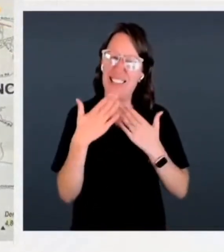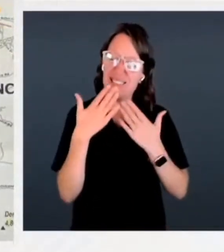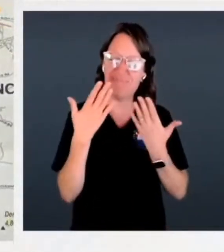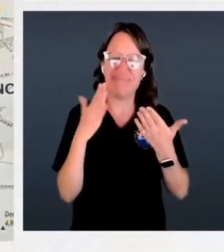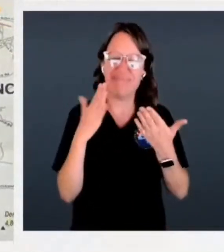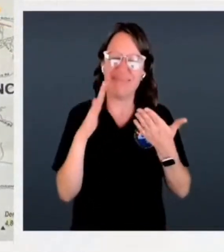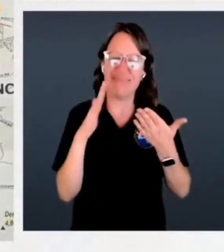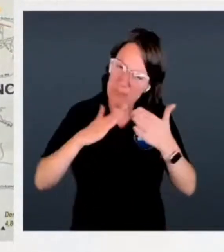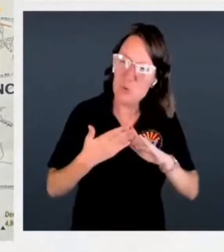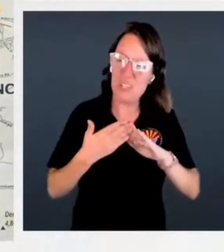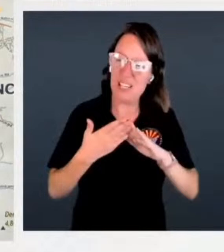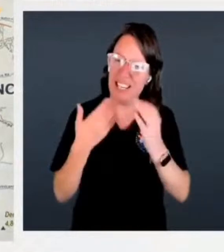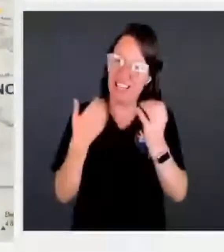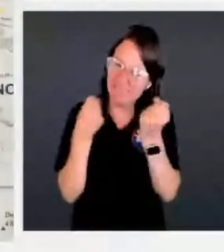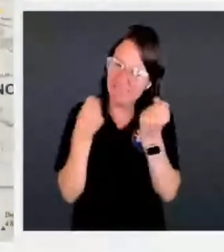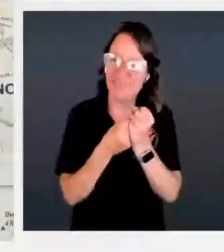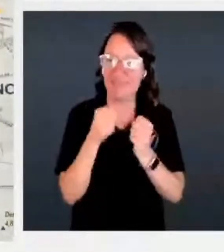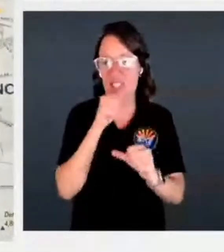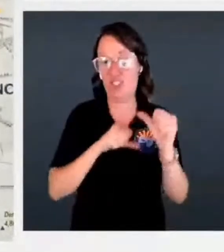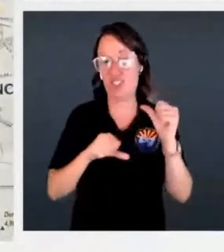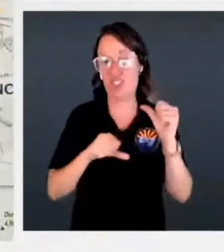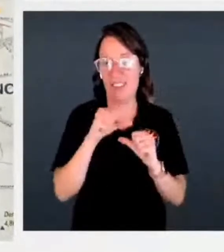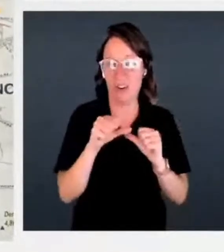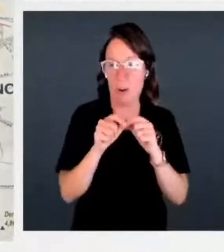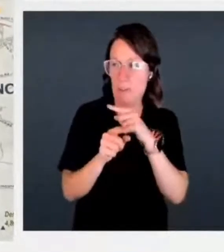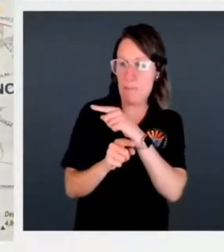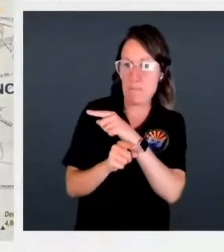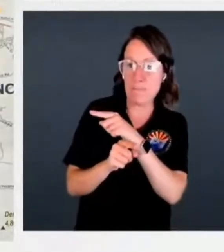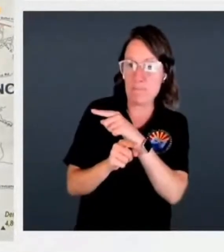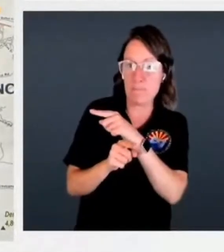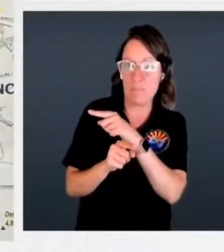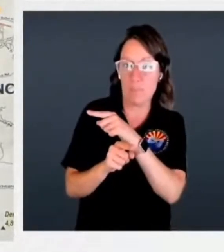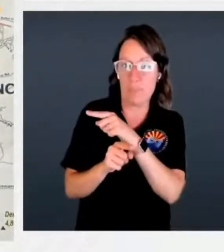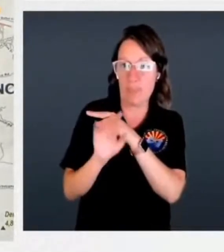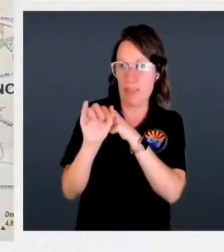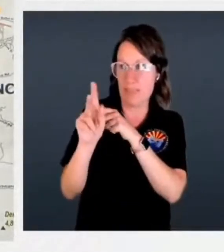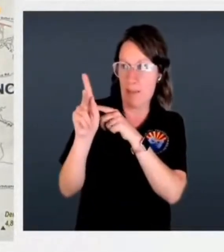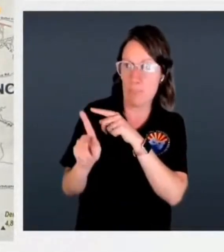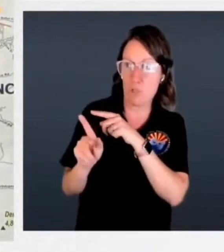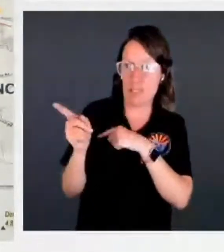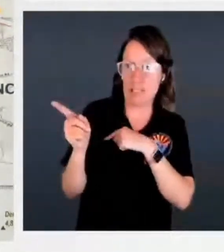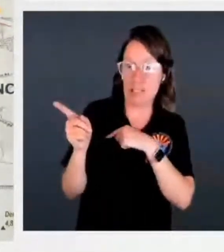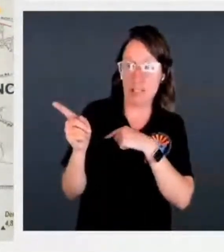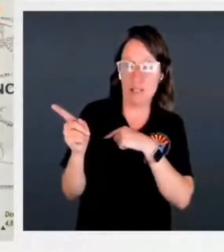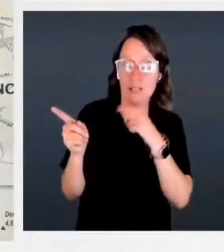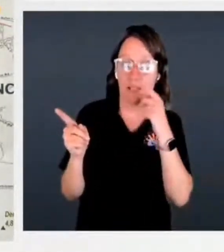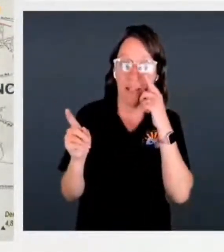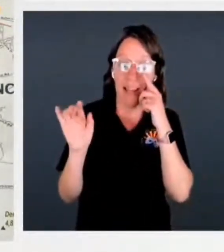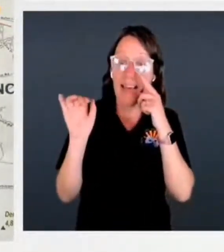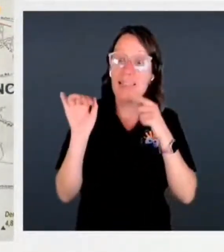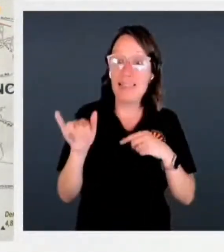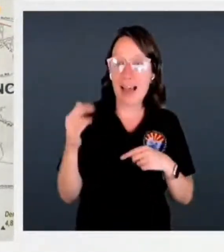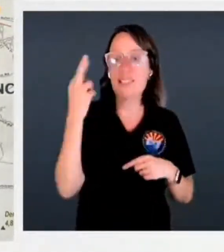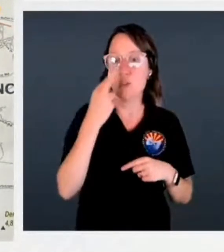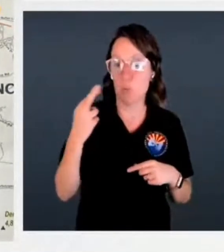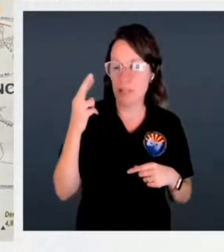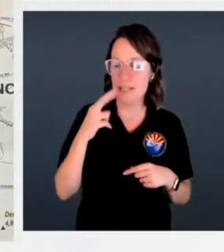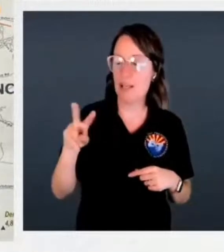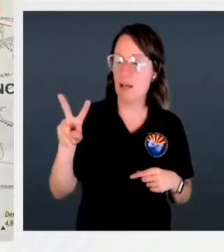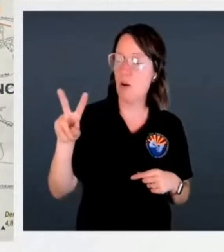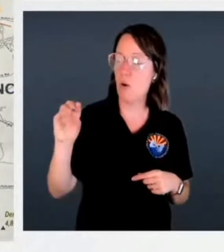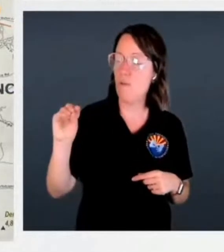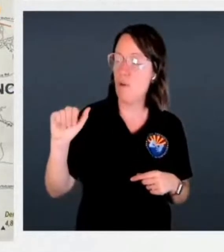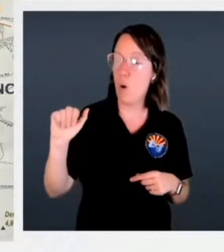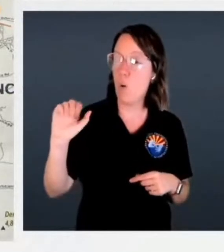I'm going to point you back right there. And that is what and why we have a VOAD, volunteer organization,